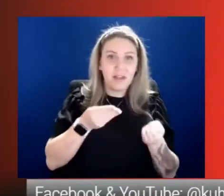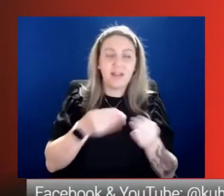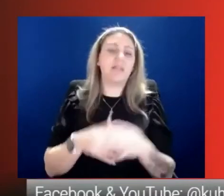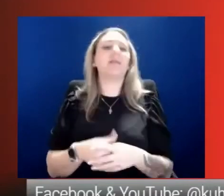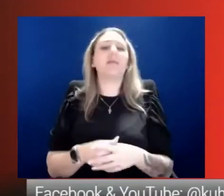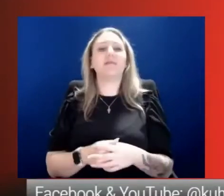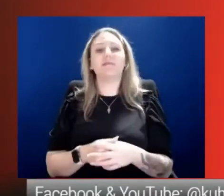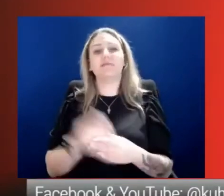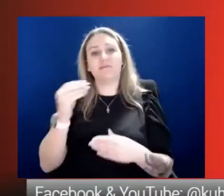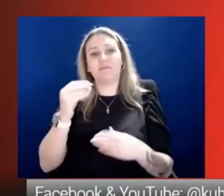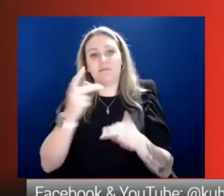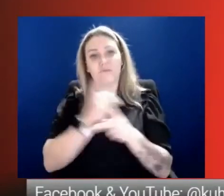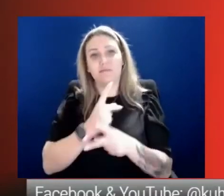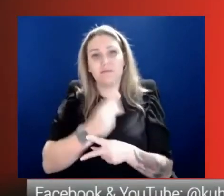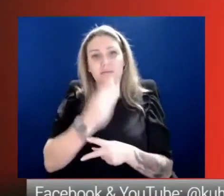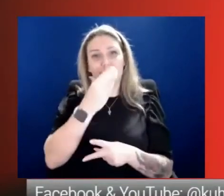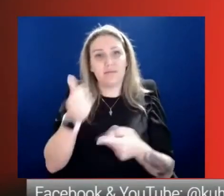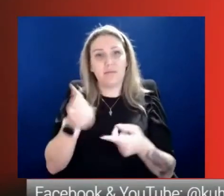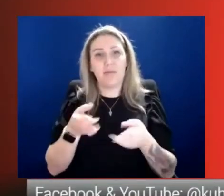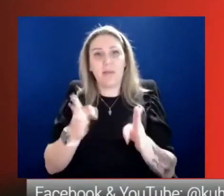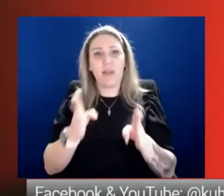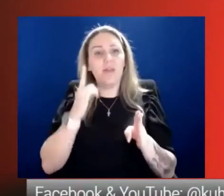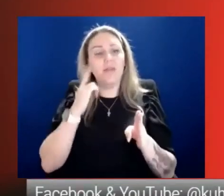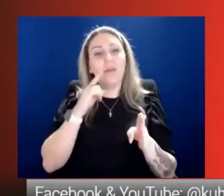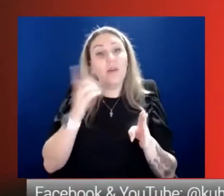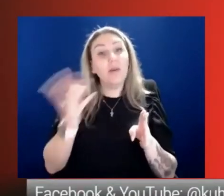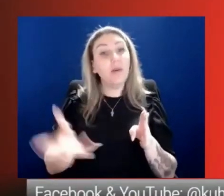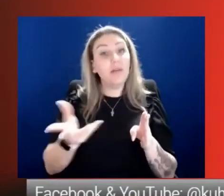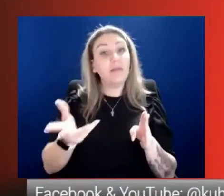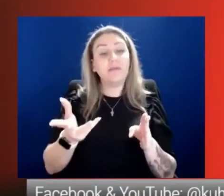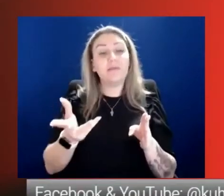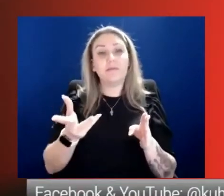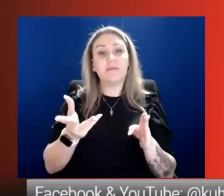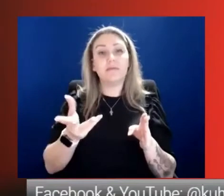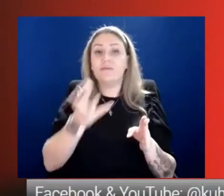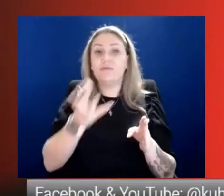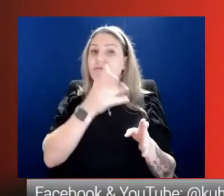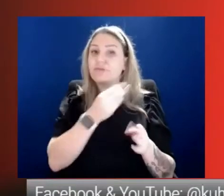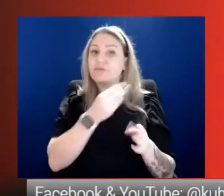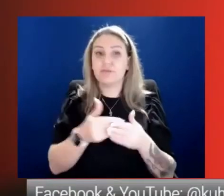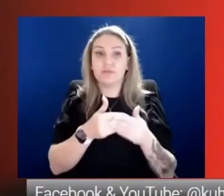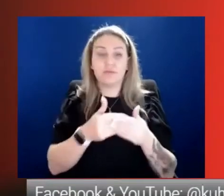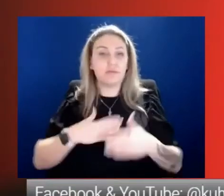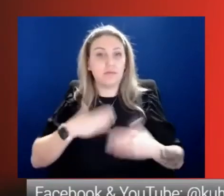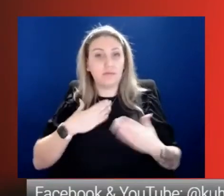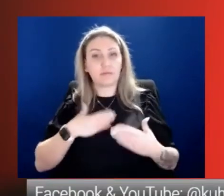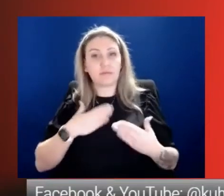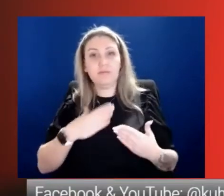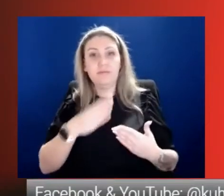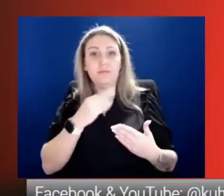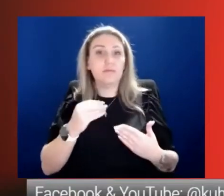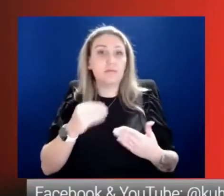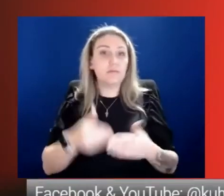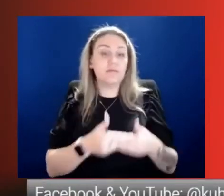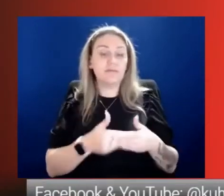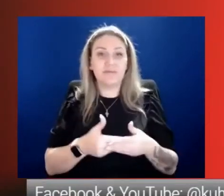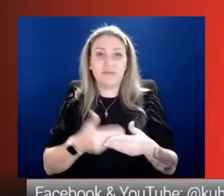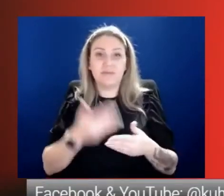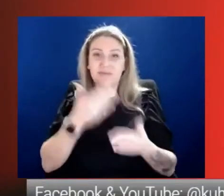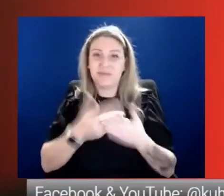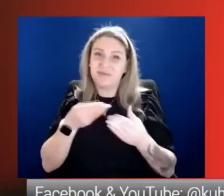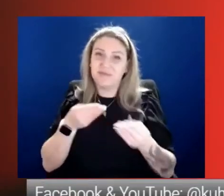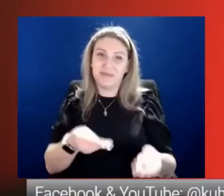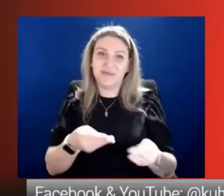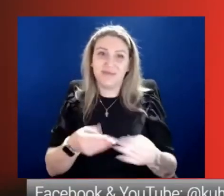out the best way for a mom and baby to be happy and for a baby to be well fed. And for many